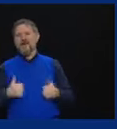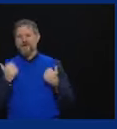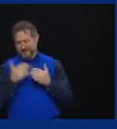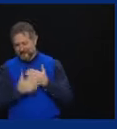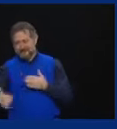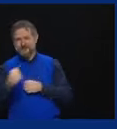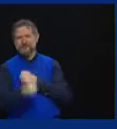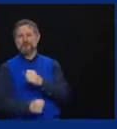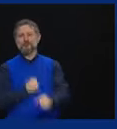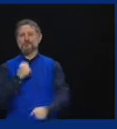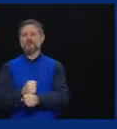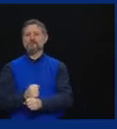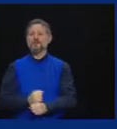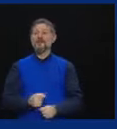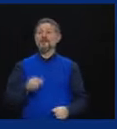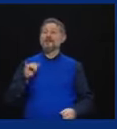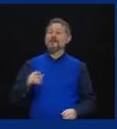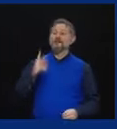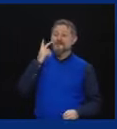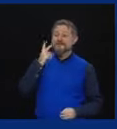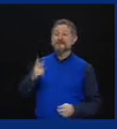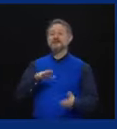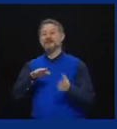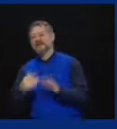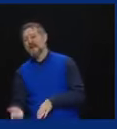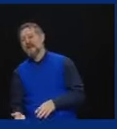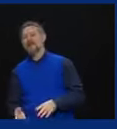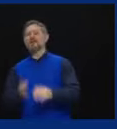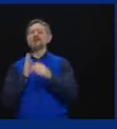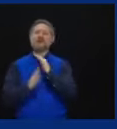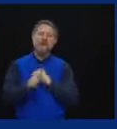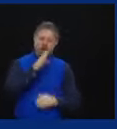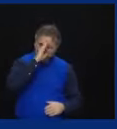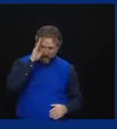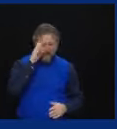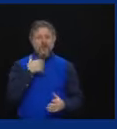numbers of hospitalizations and deaths continue to escalate. We have the power to stop it. And that's what I'm asking New York.